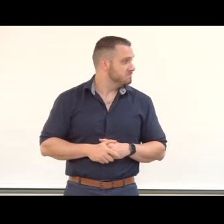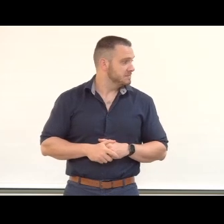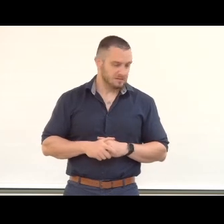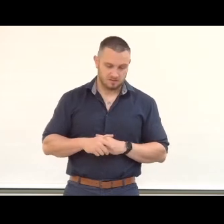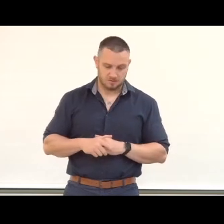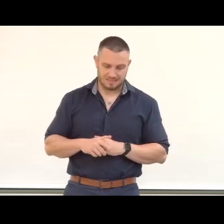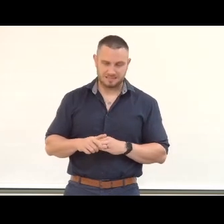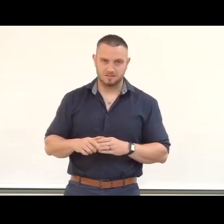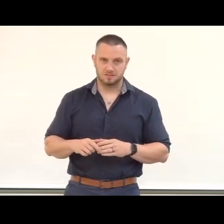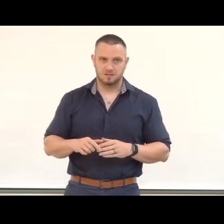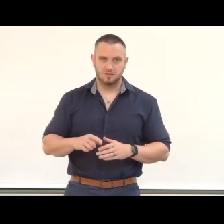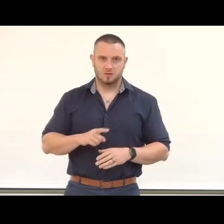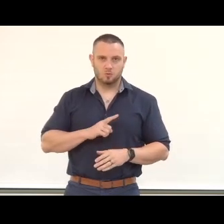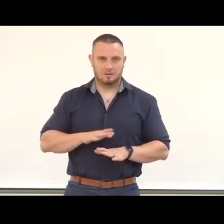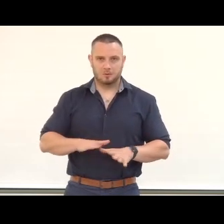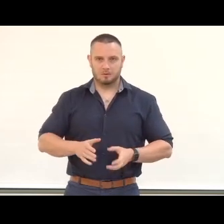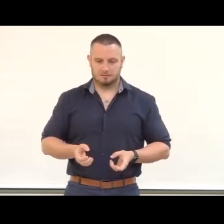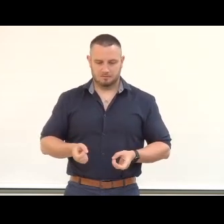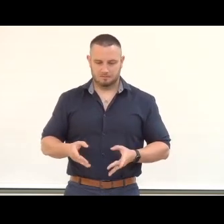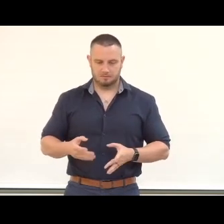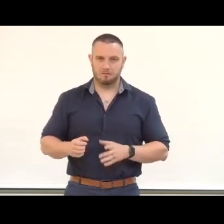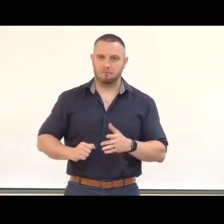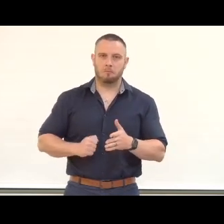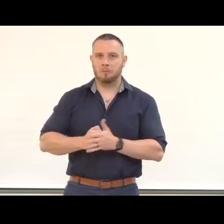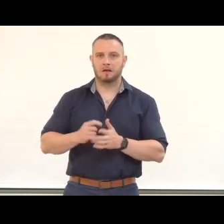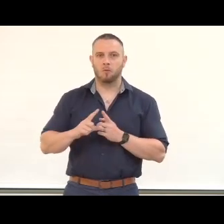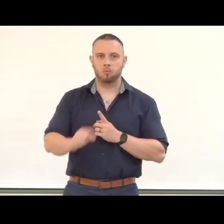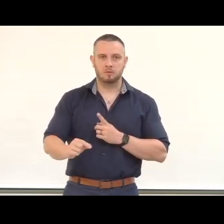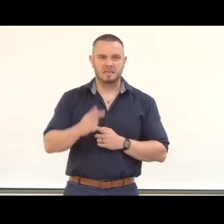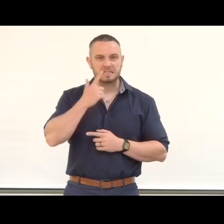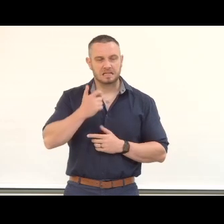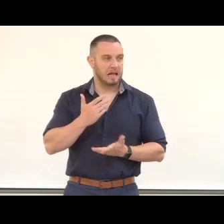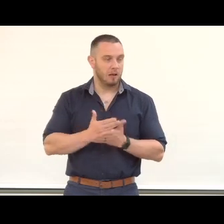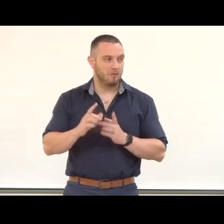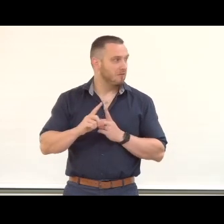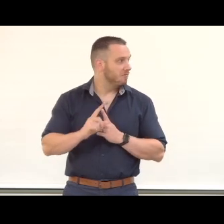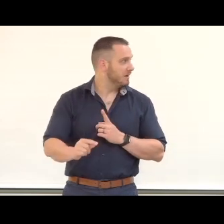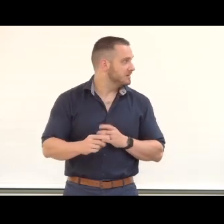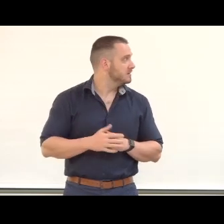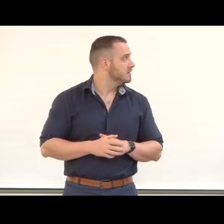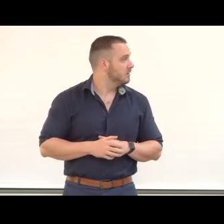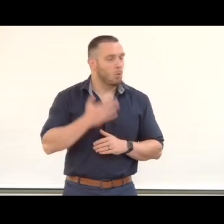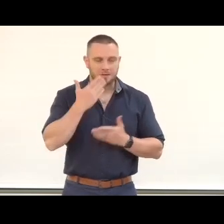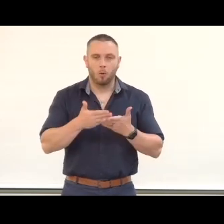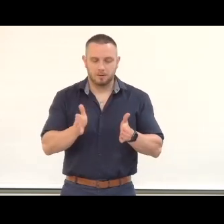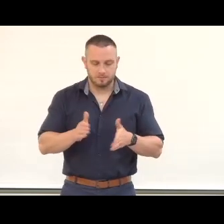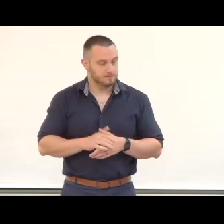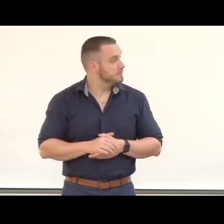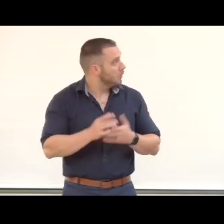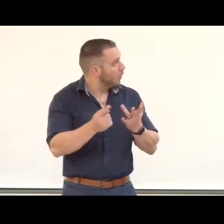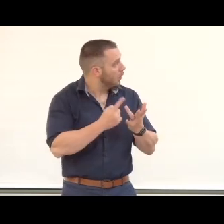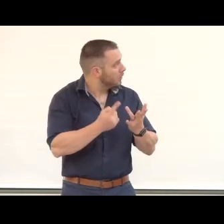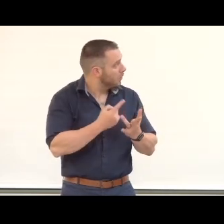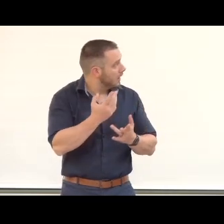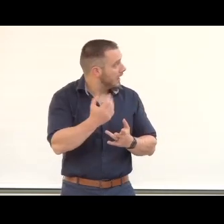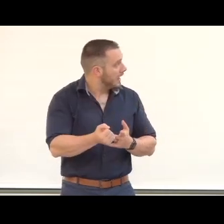so we're not get to drive it at max speed. So, but it can go frighteningly fast. It also carries on open space. On open space. Yeah. It also